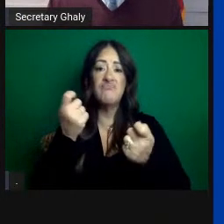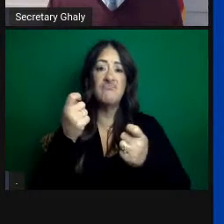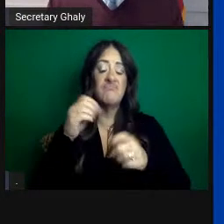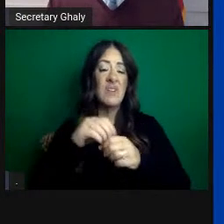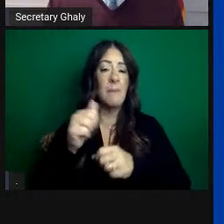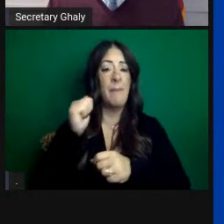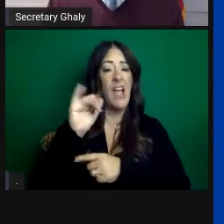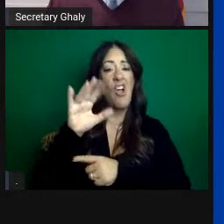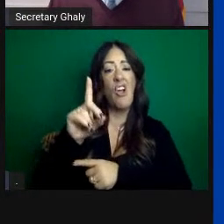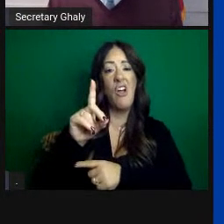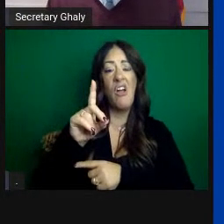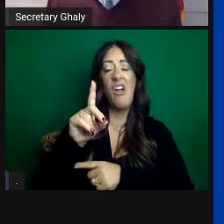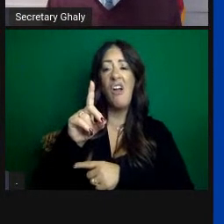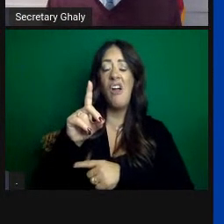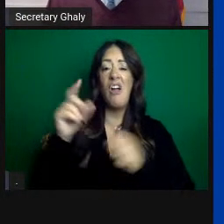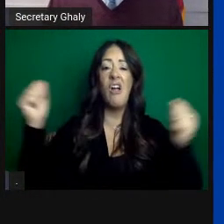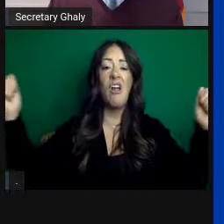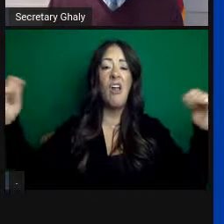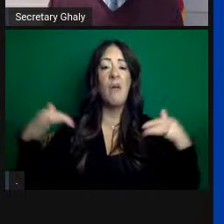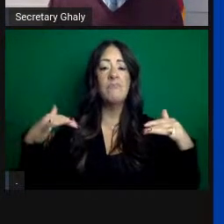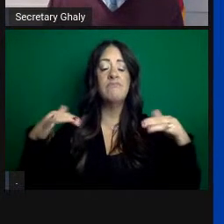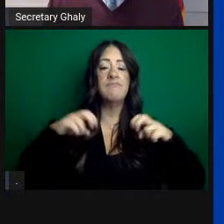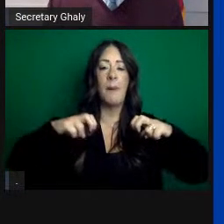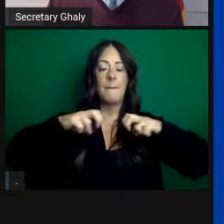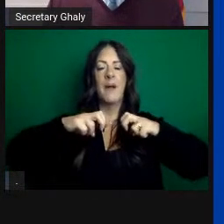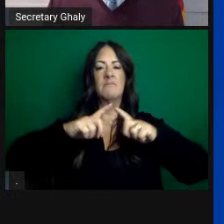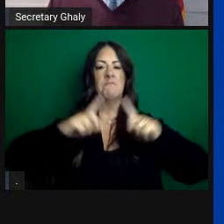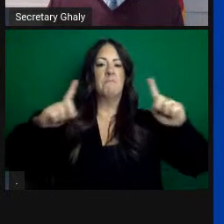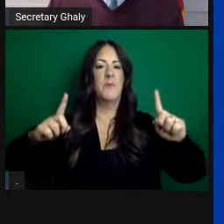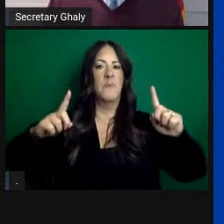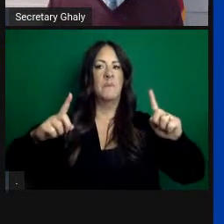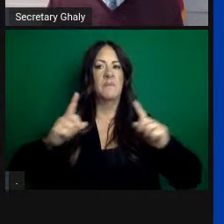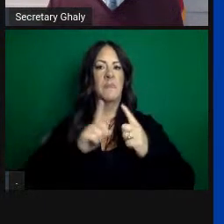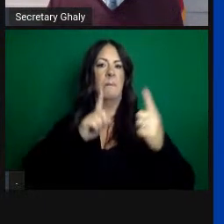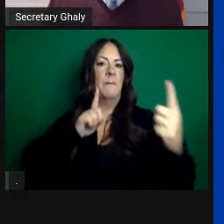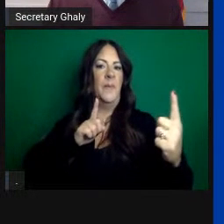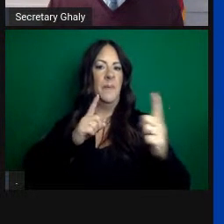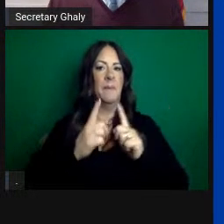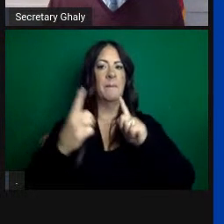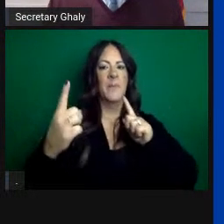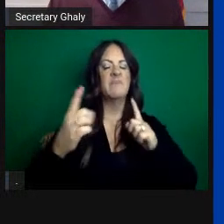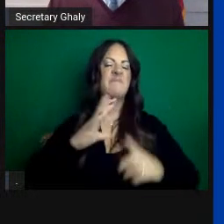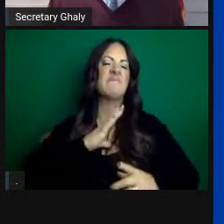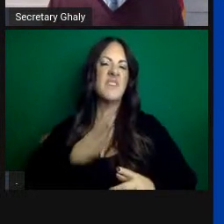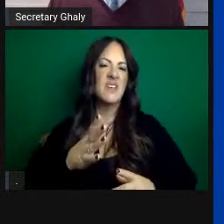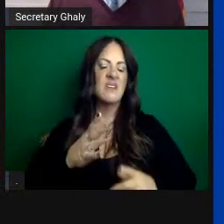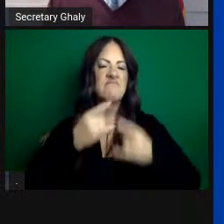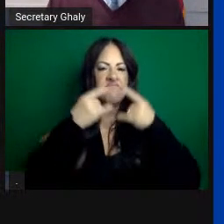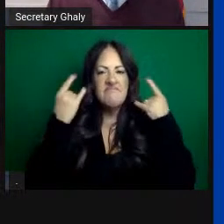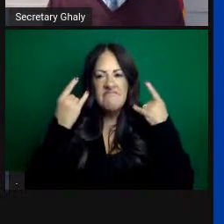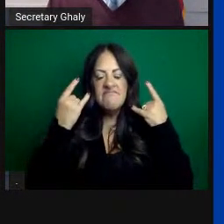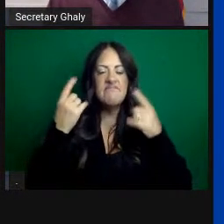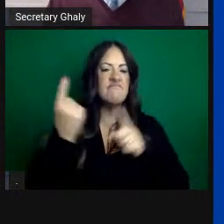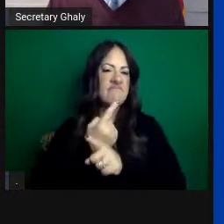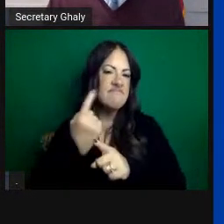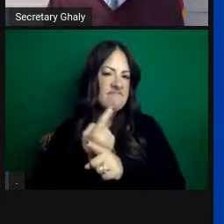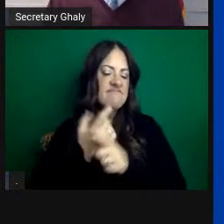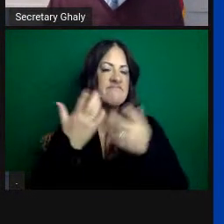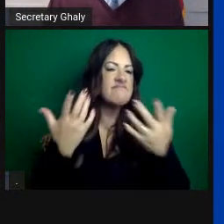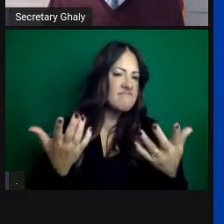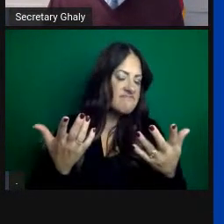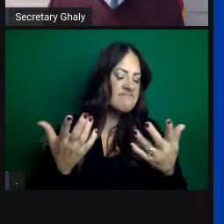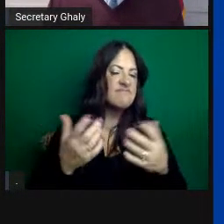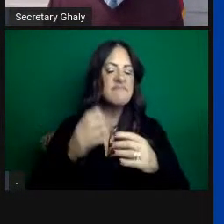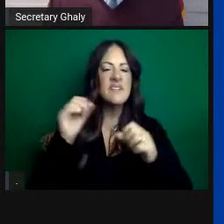mask on, try to share as little as you can, except the cheers of the game when it's appropriate. So